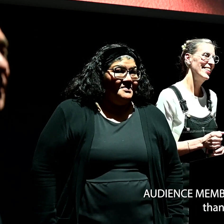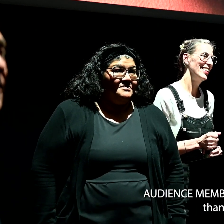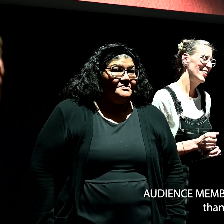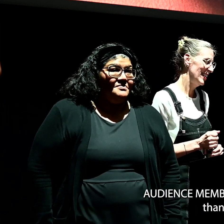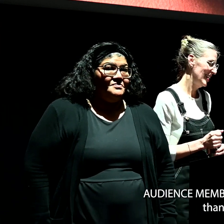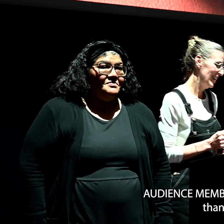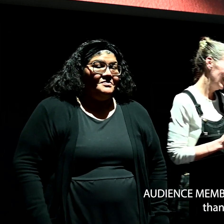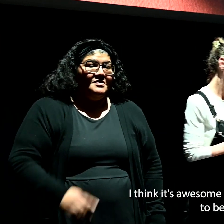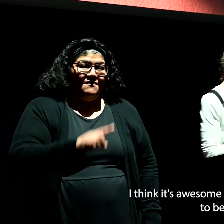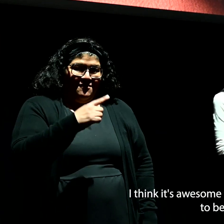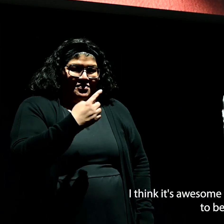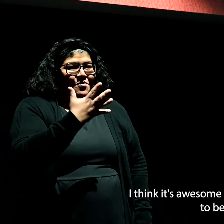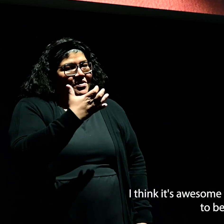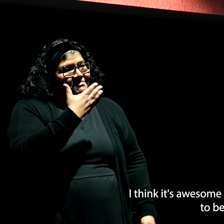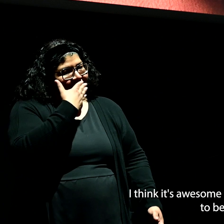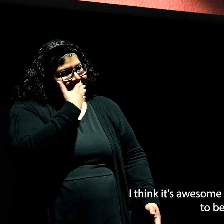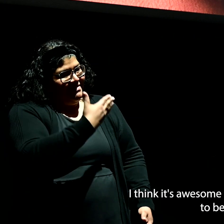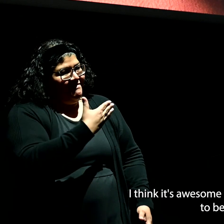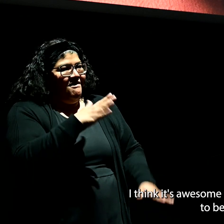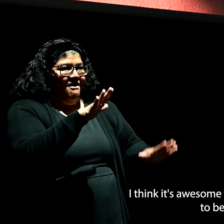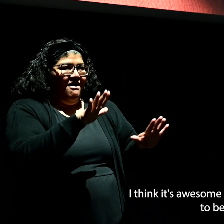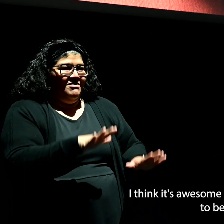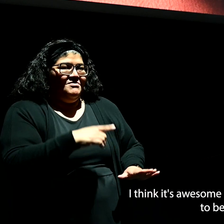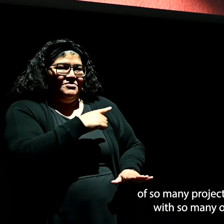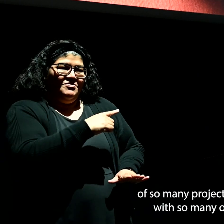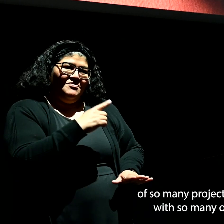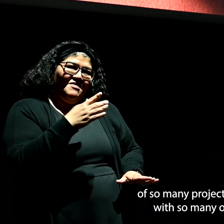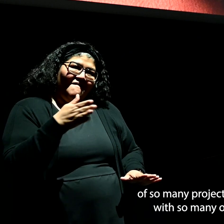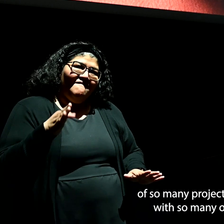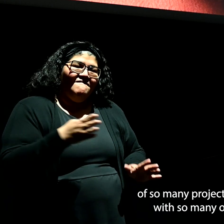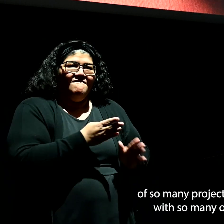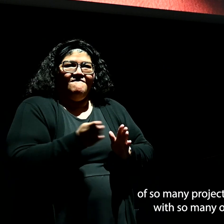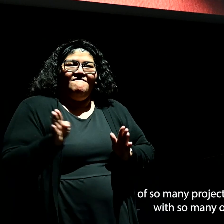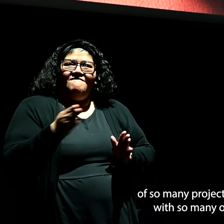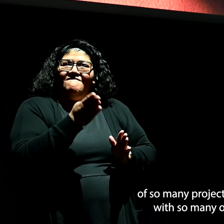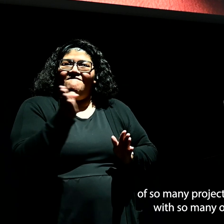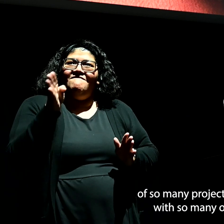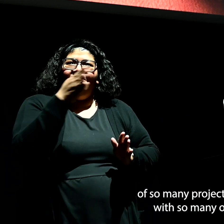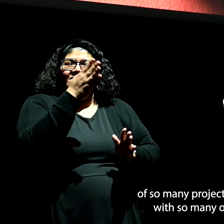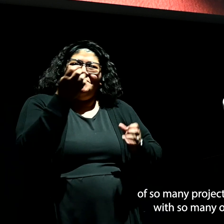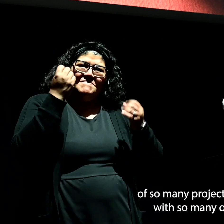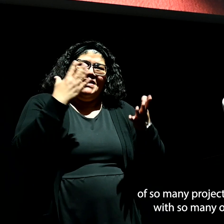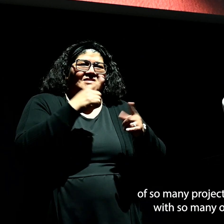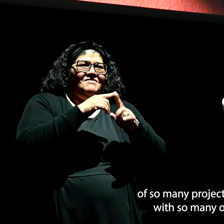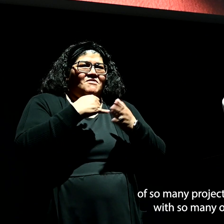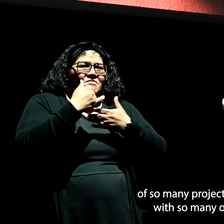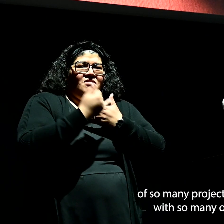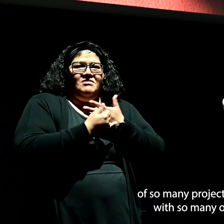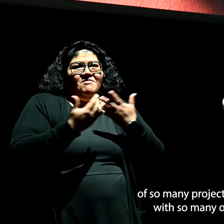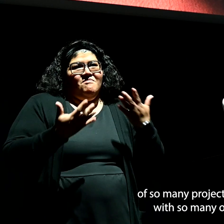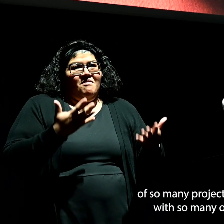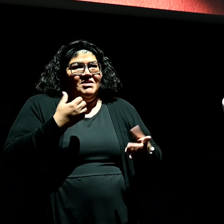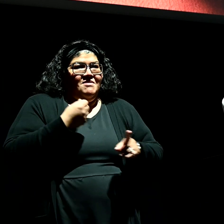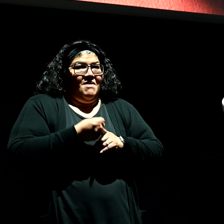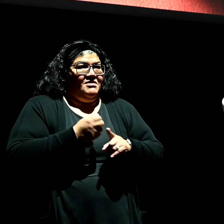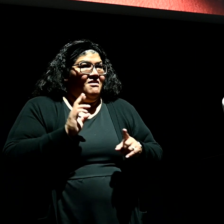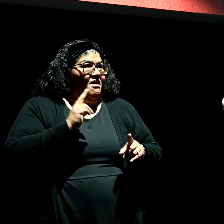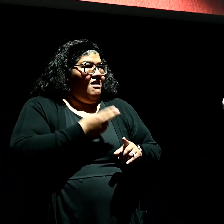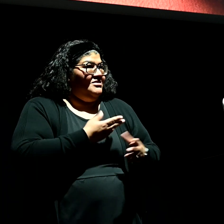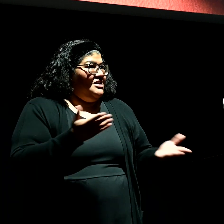Well, first of all, thank you. I think it's awesome that you've been able to be a part of so many projects that have affected probably so many of us in the